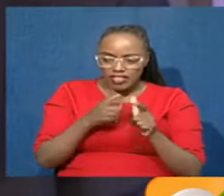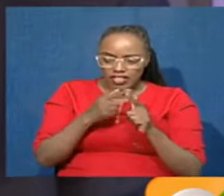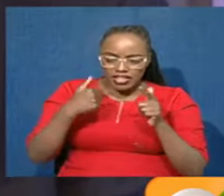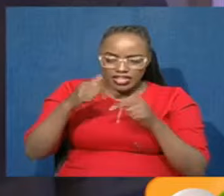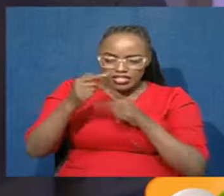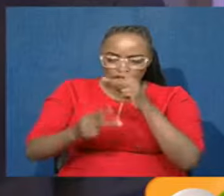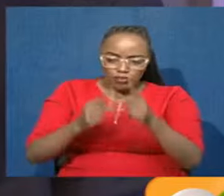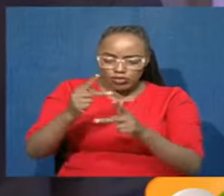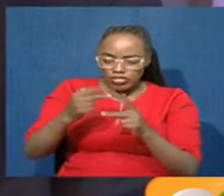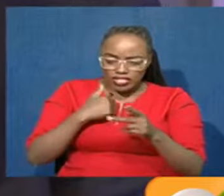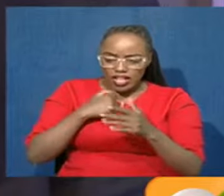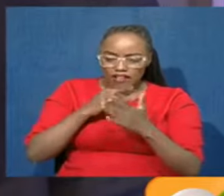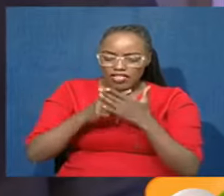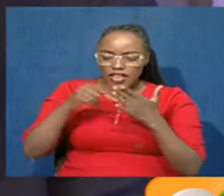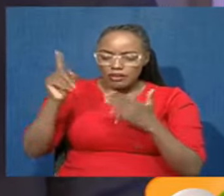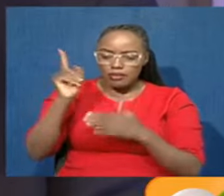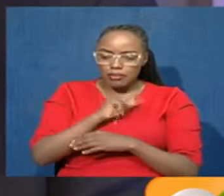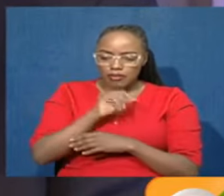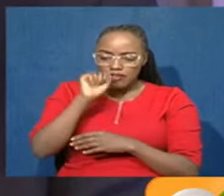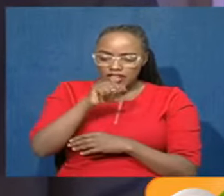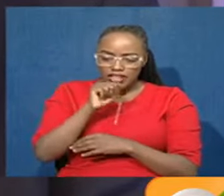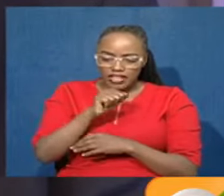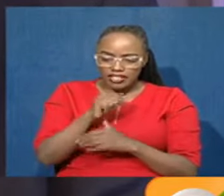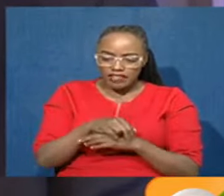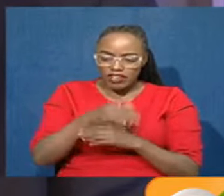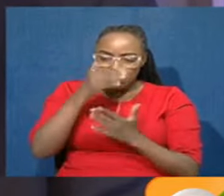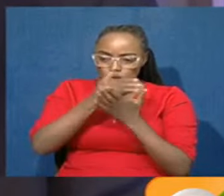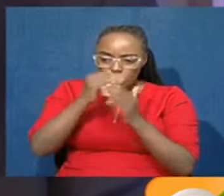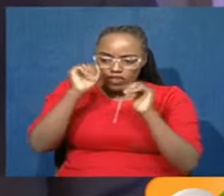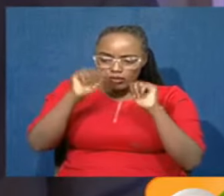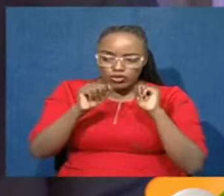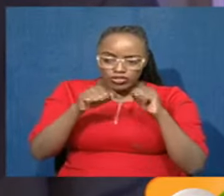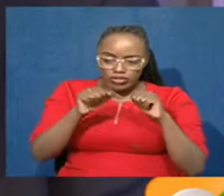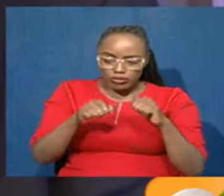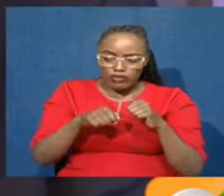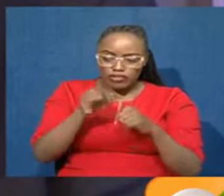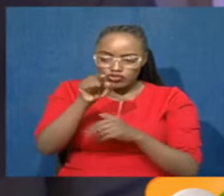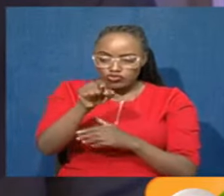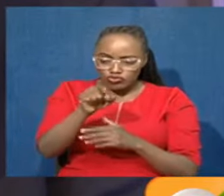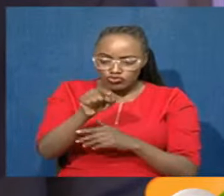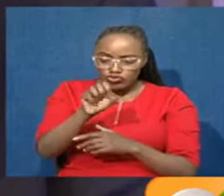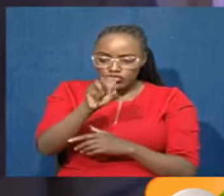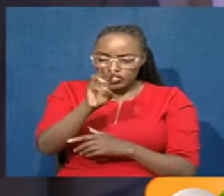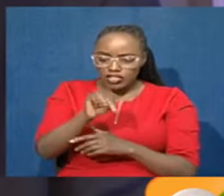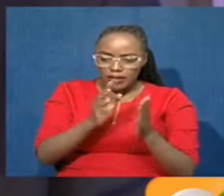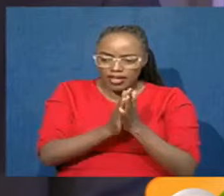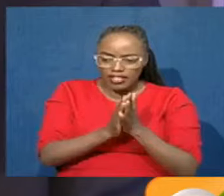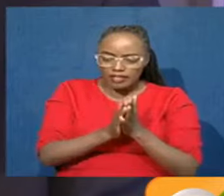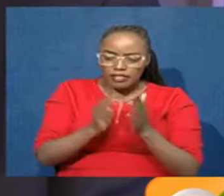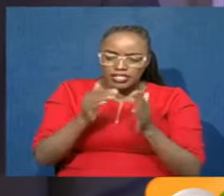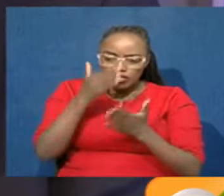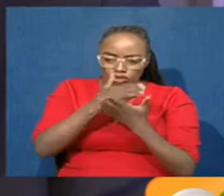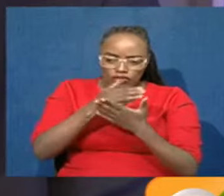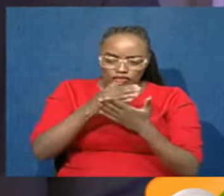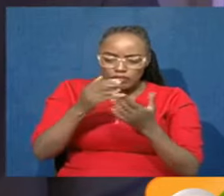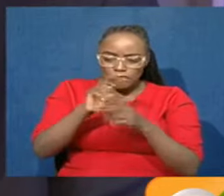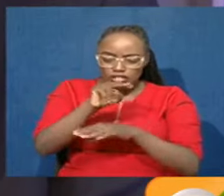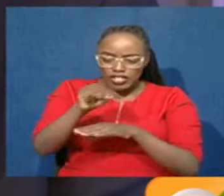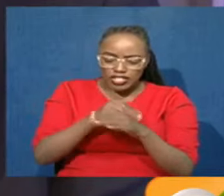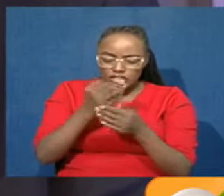the pre-authorization method. I can confirm to you, Sam, and I think to the nation, that